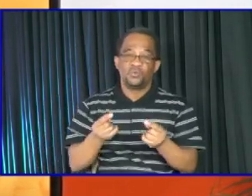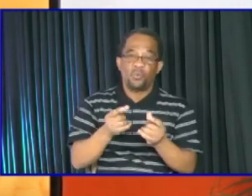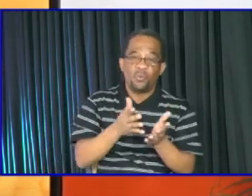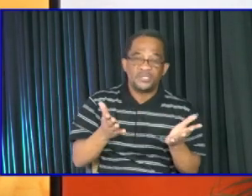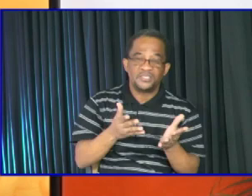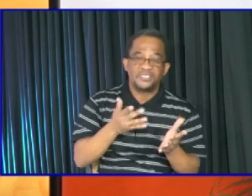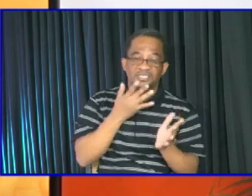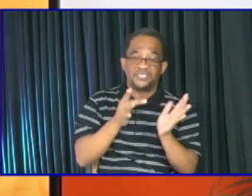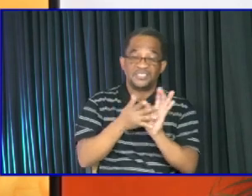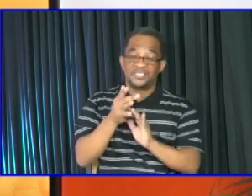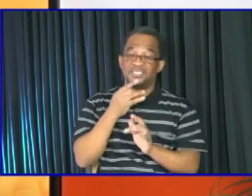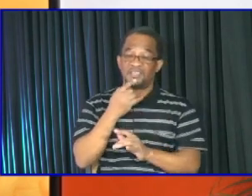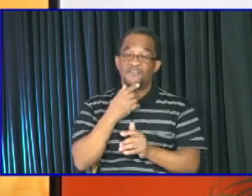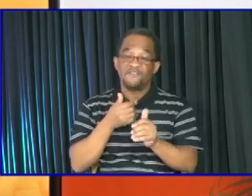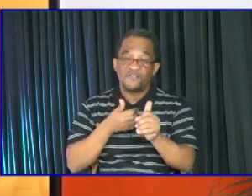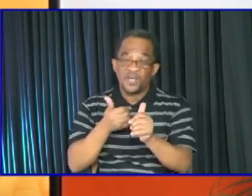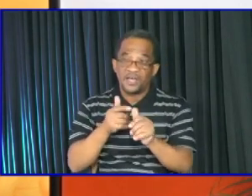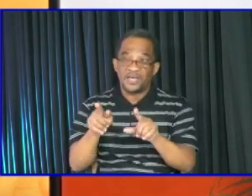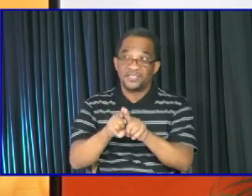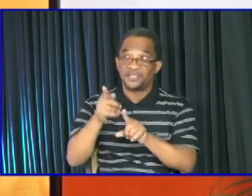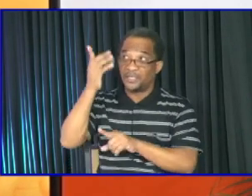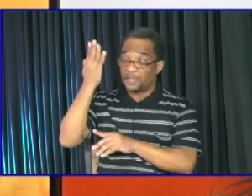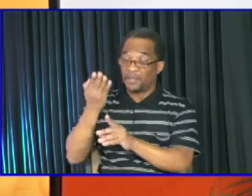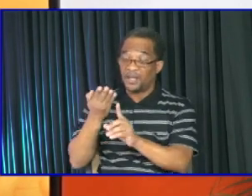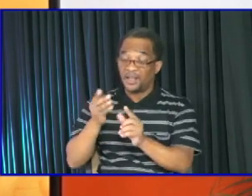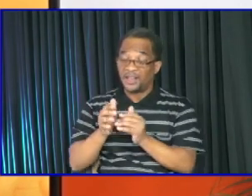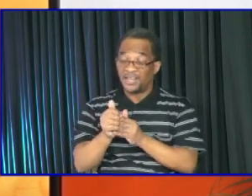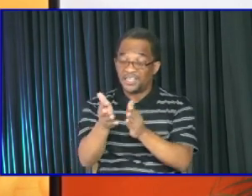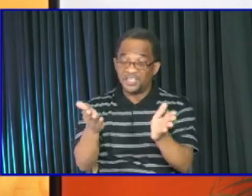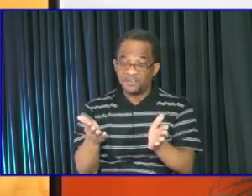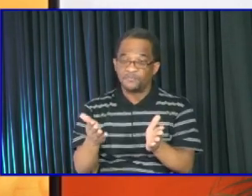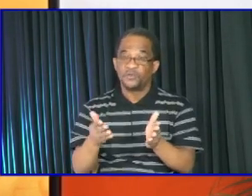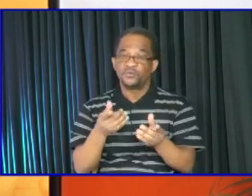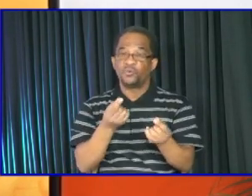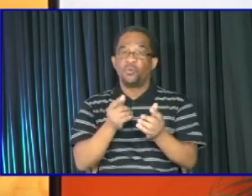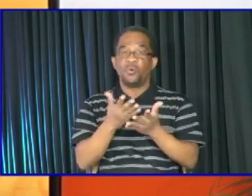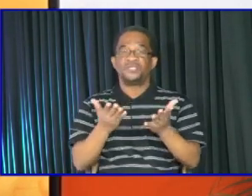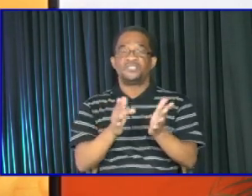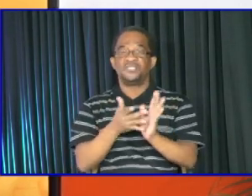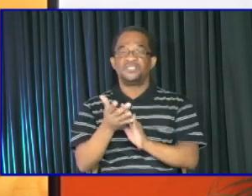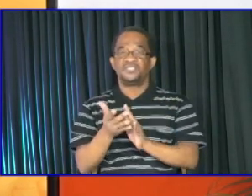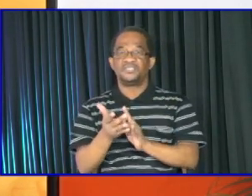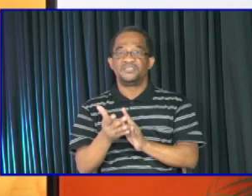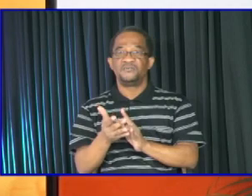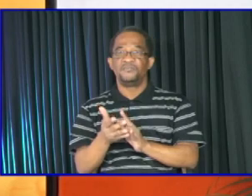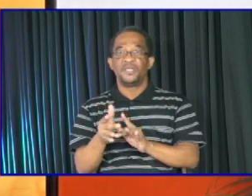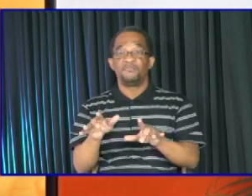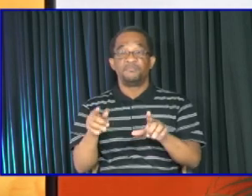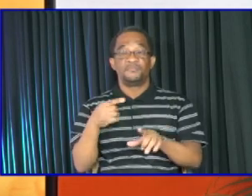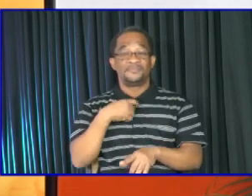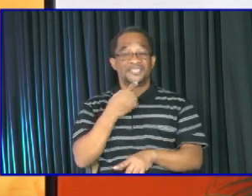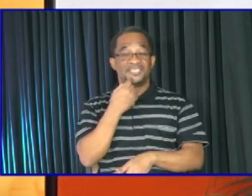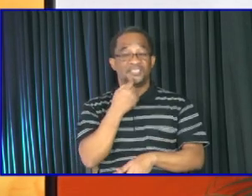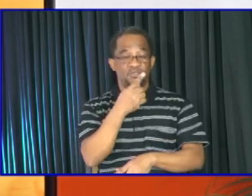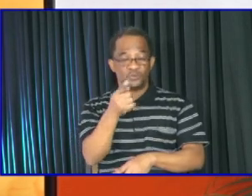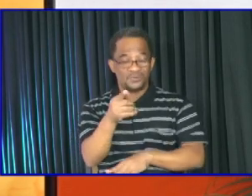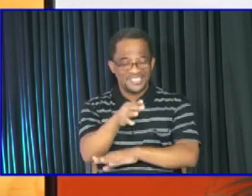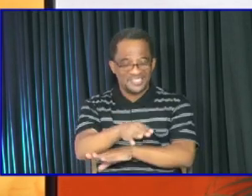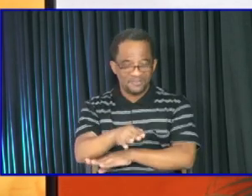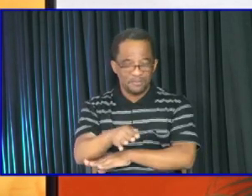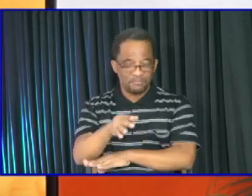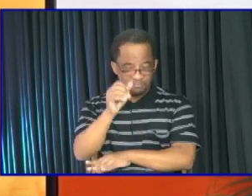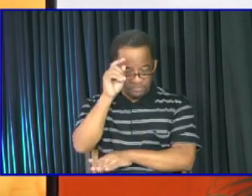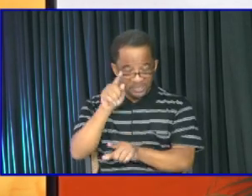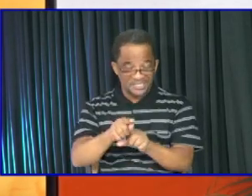Follow where He leads you. Do what Jesus requires of you. I submit to you this evening, my brothers and